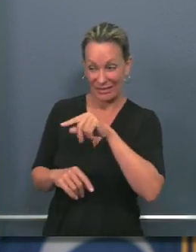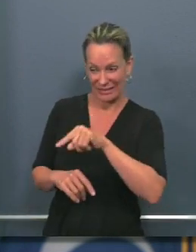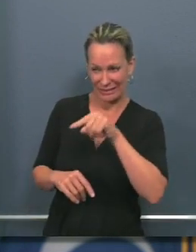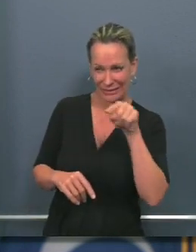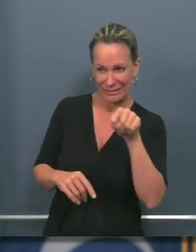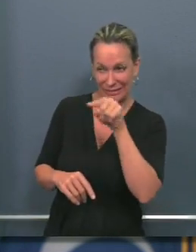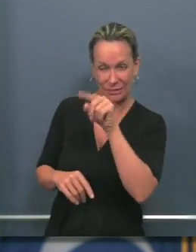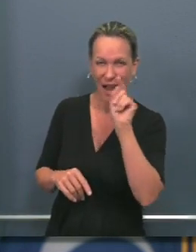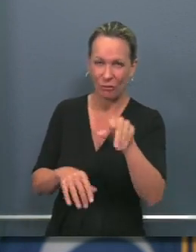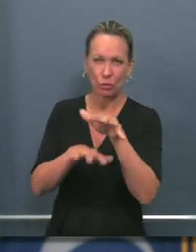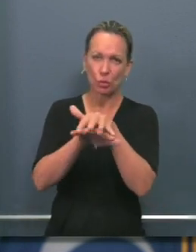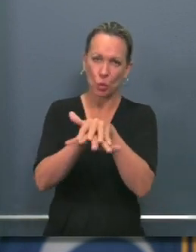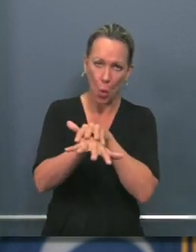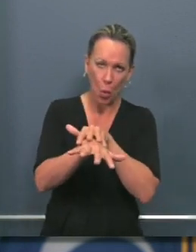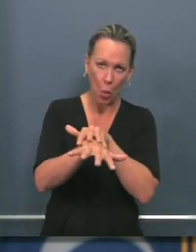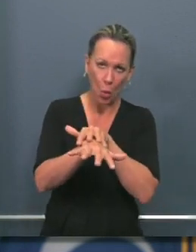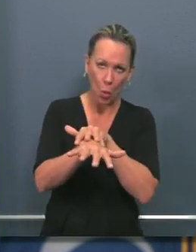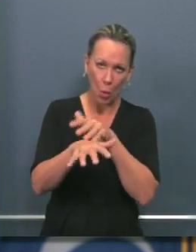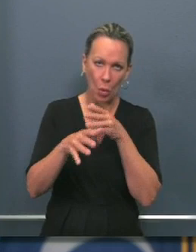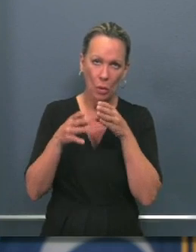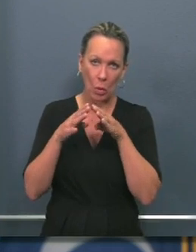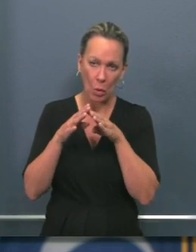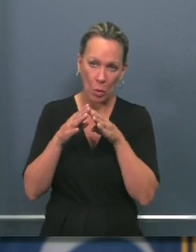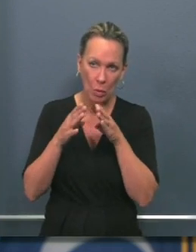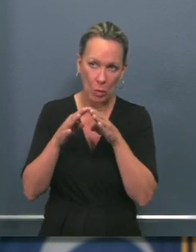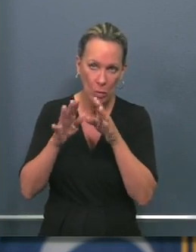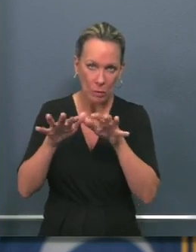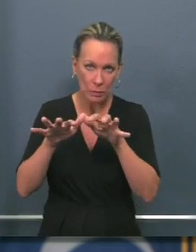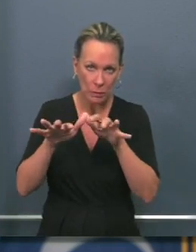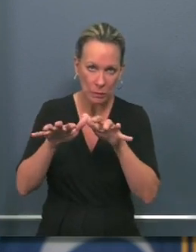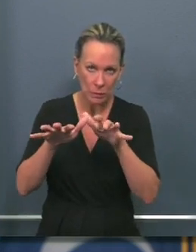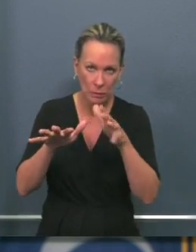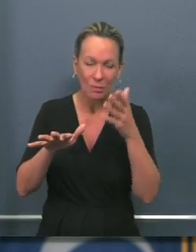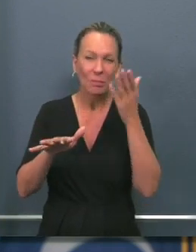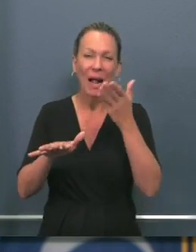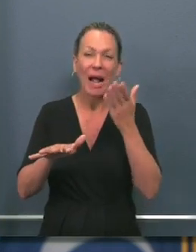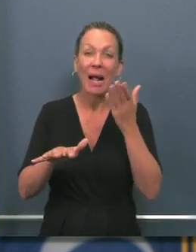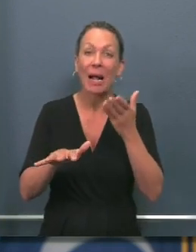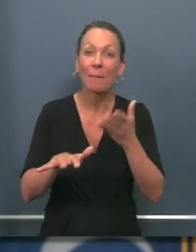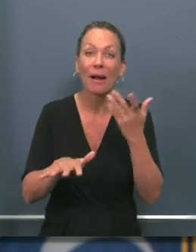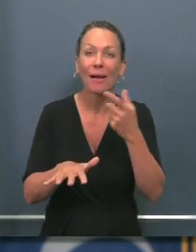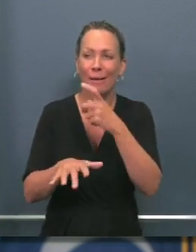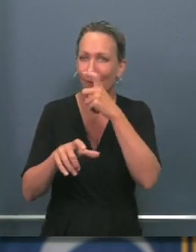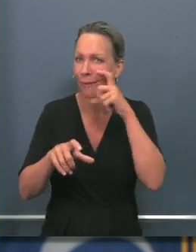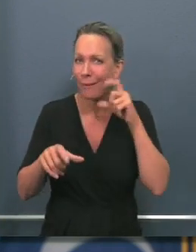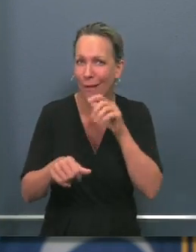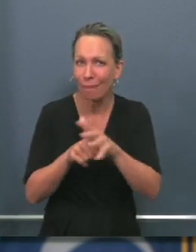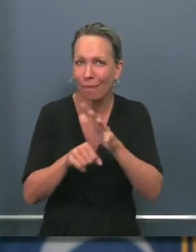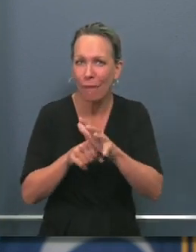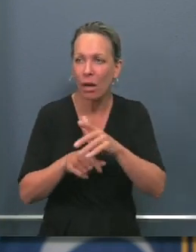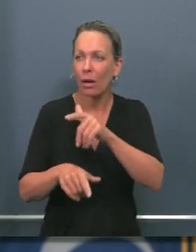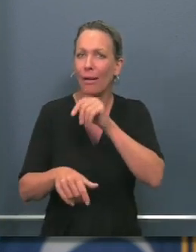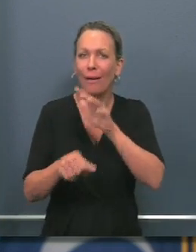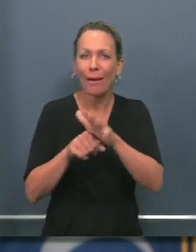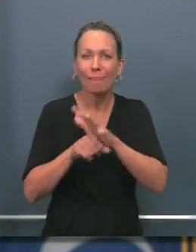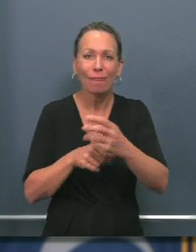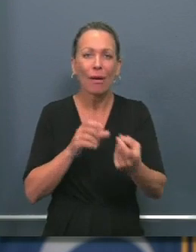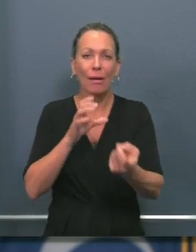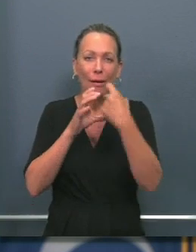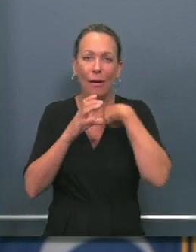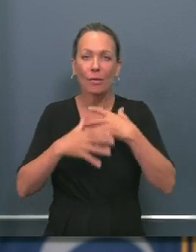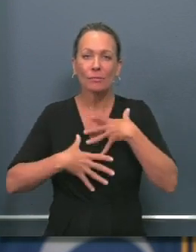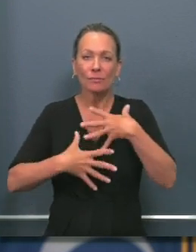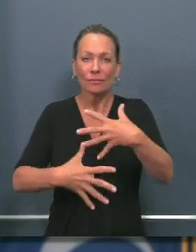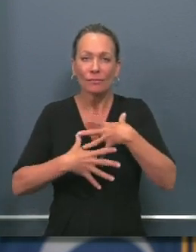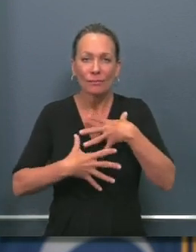parts of the state that don't have the hospitalization resources, the ventilators, don't have the people and the personal protective gear.